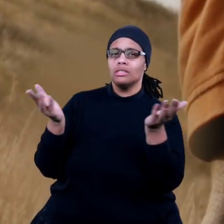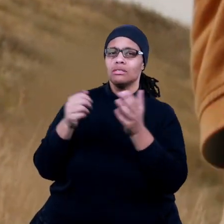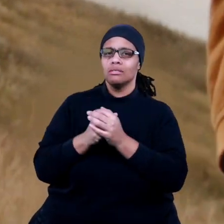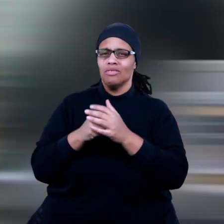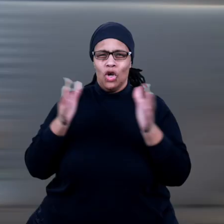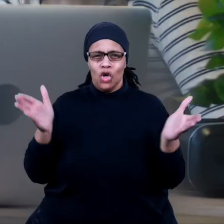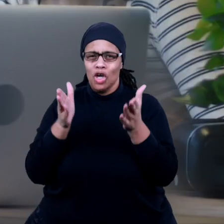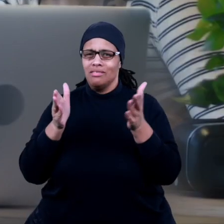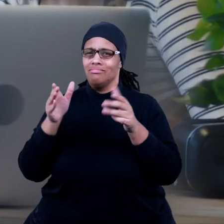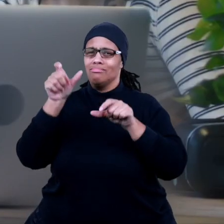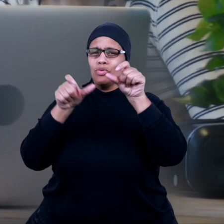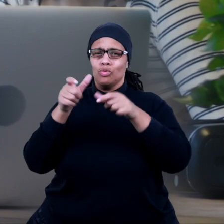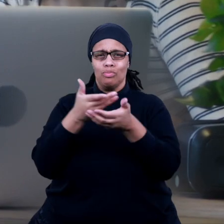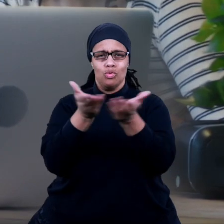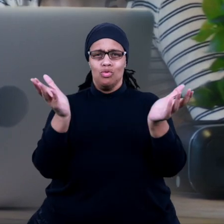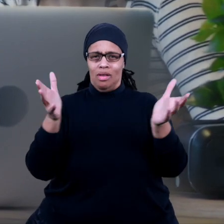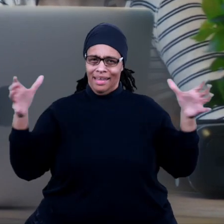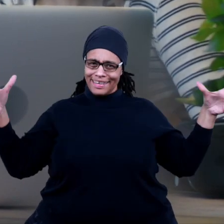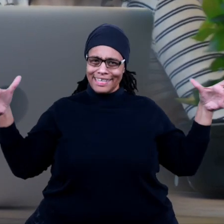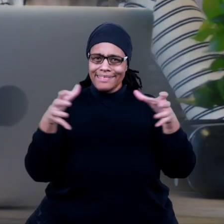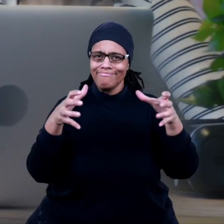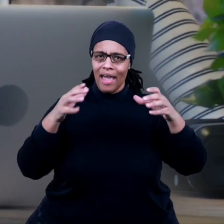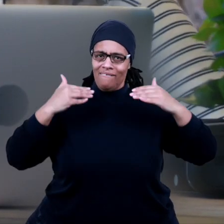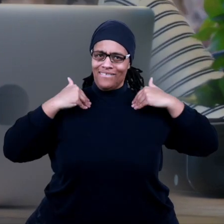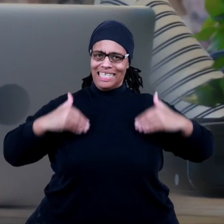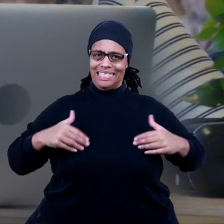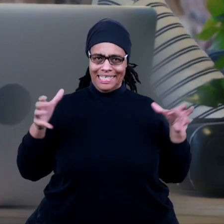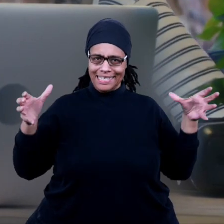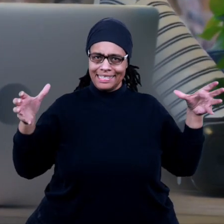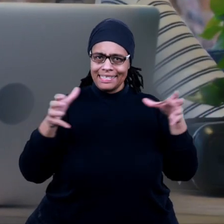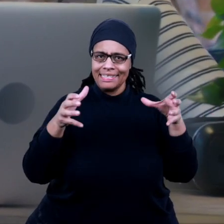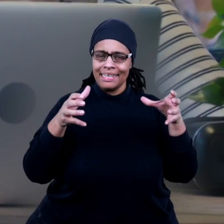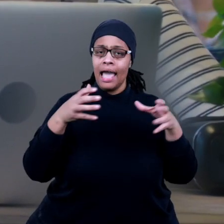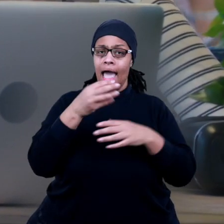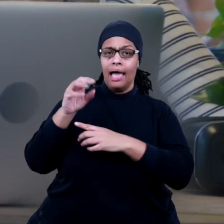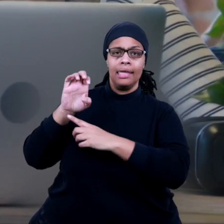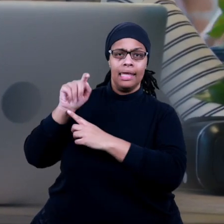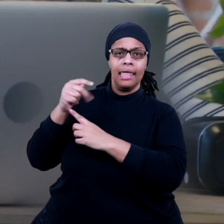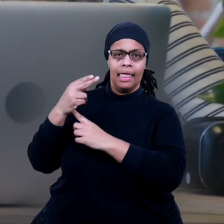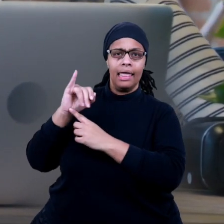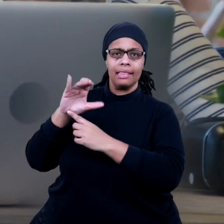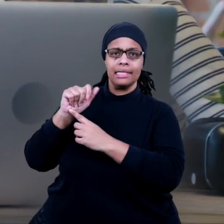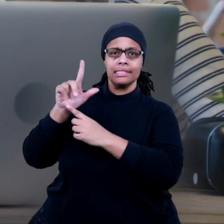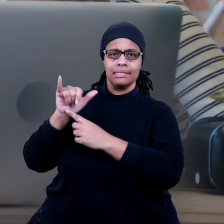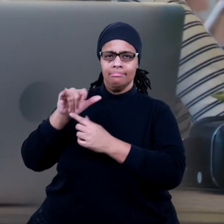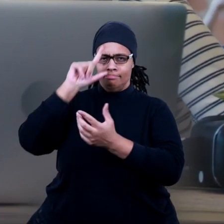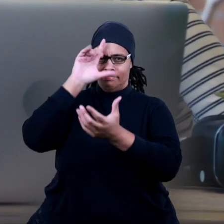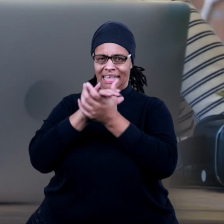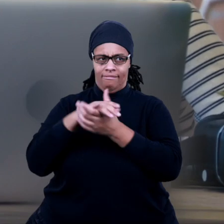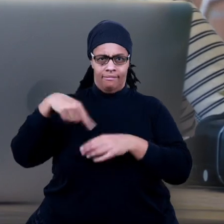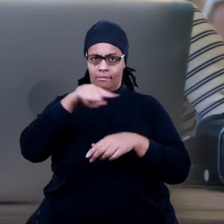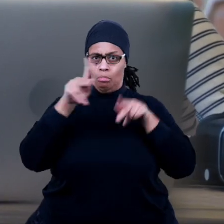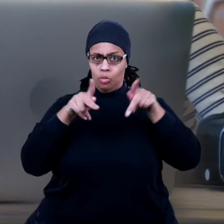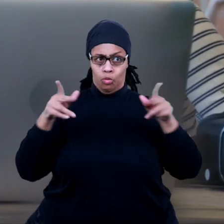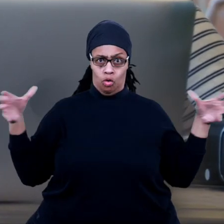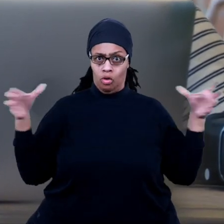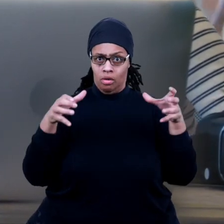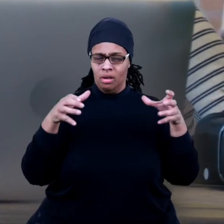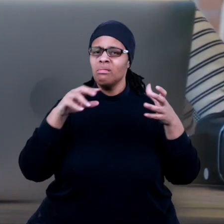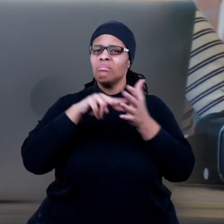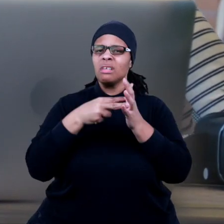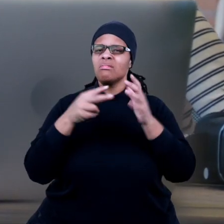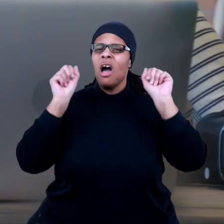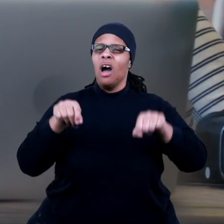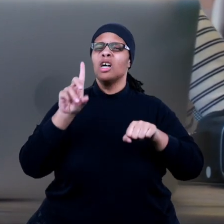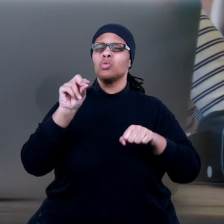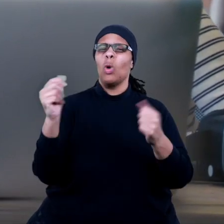nation. It encourages people to come together physically and ethically. Oo-MOH-ja believes that when